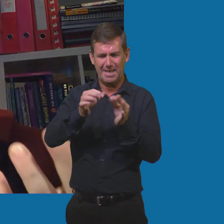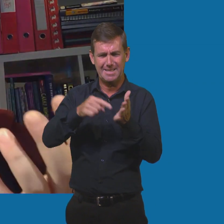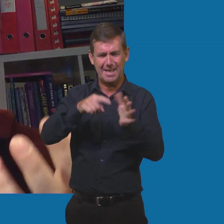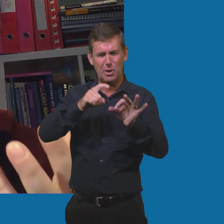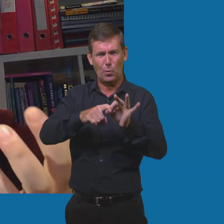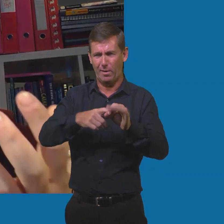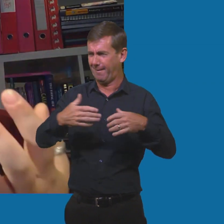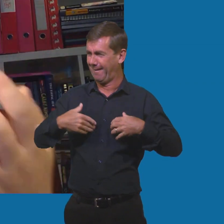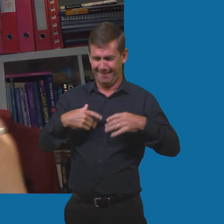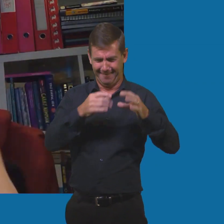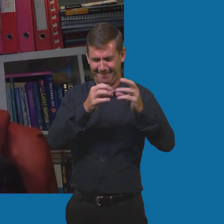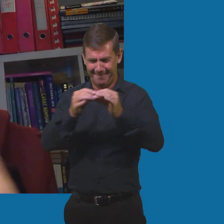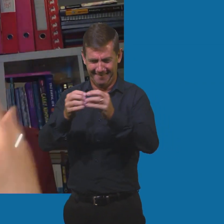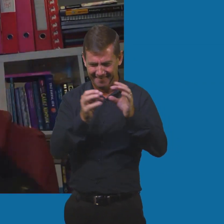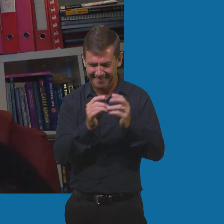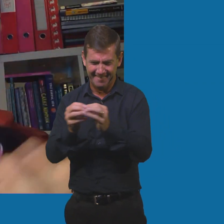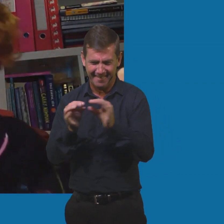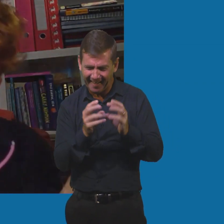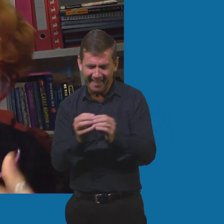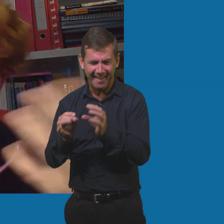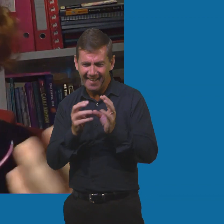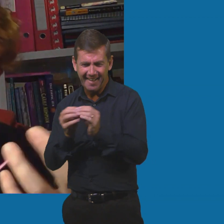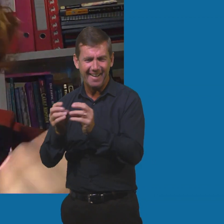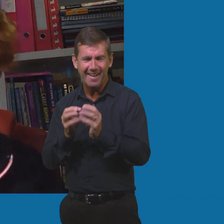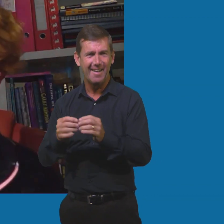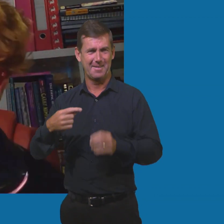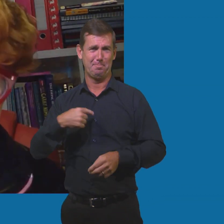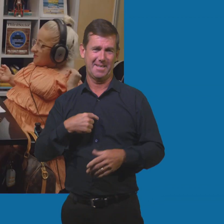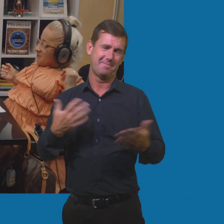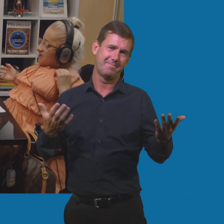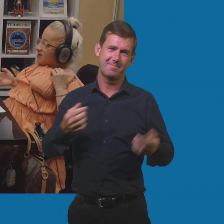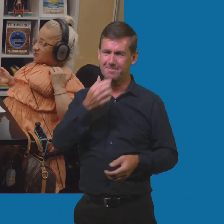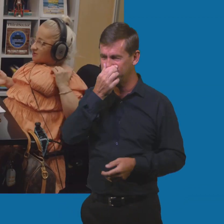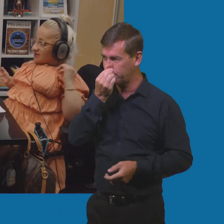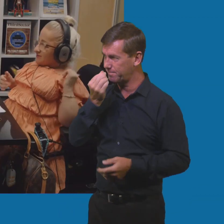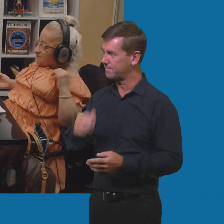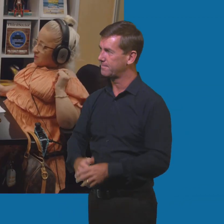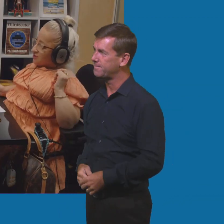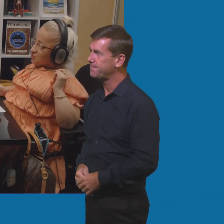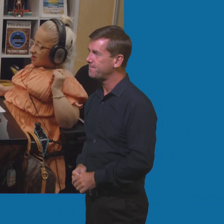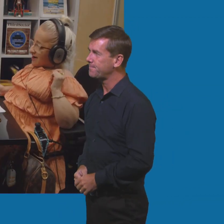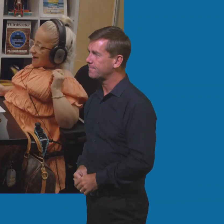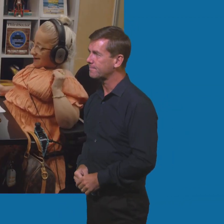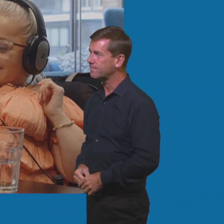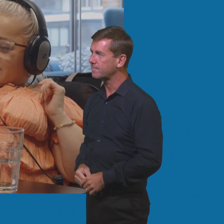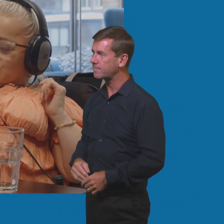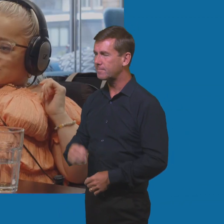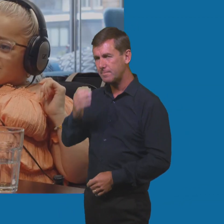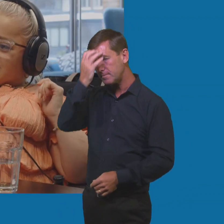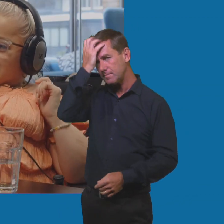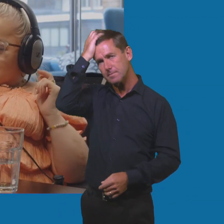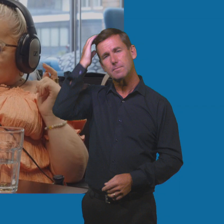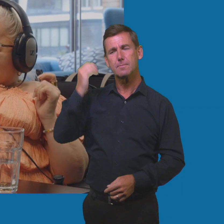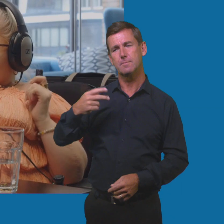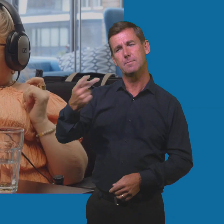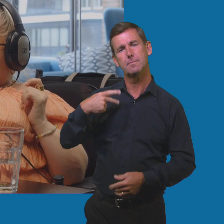here. But yeah, you've got to try and make use of it. So we were talking about AI and the